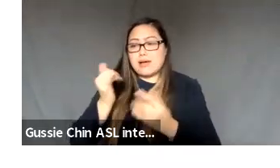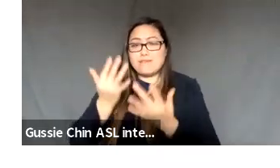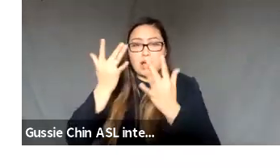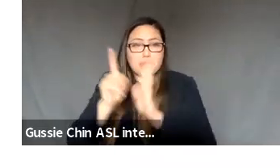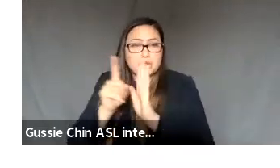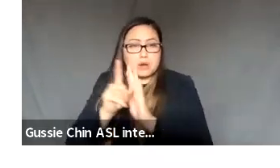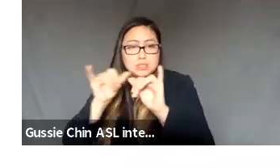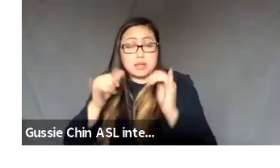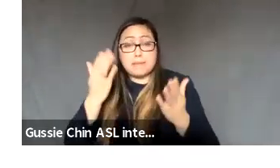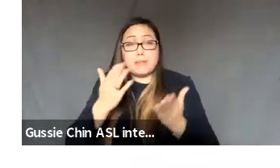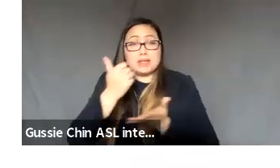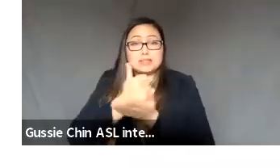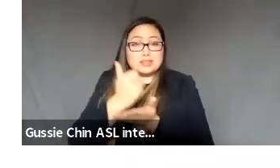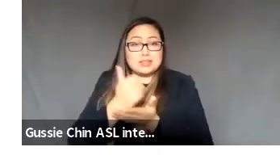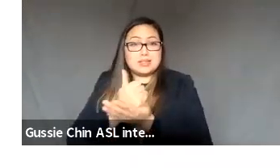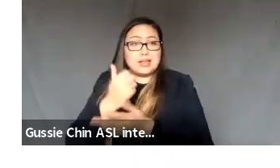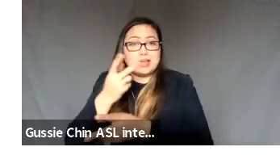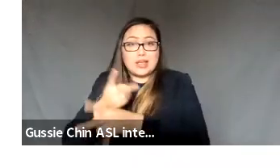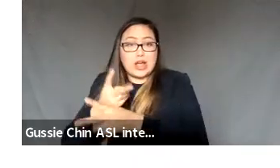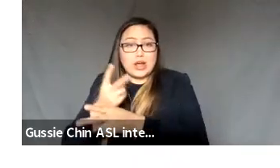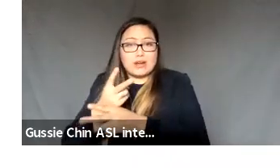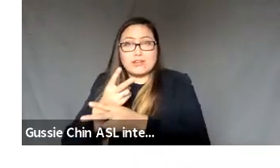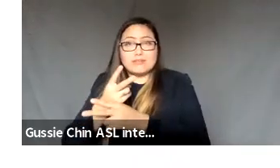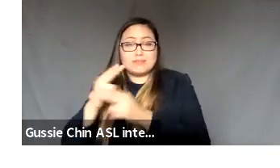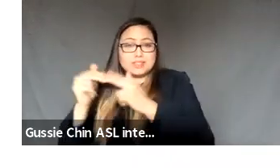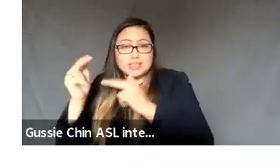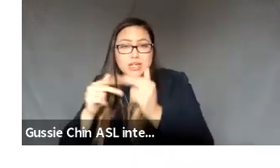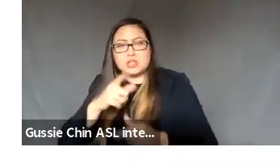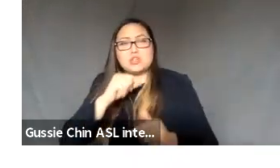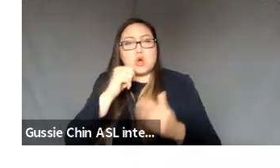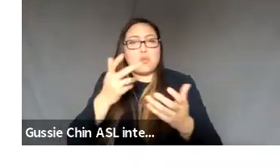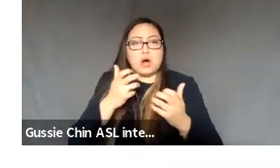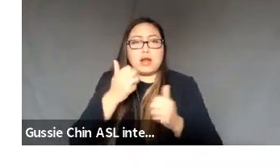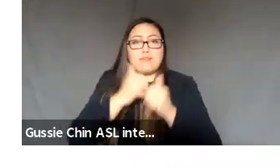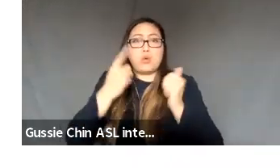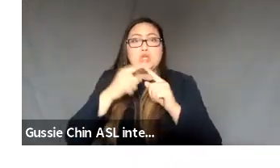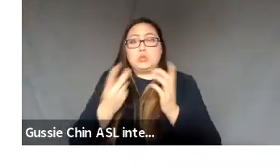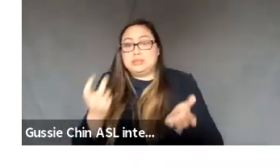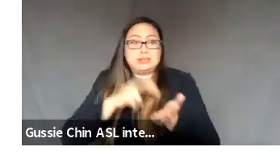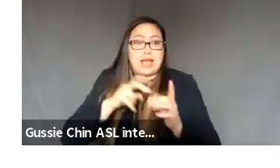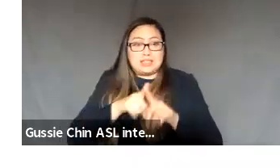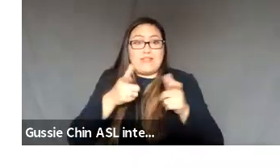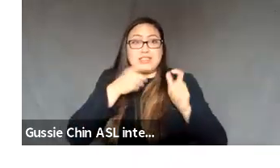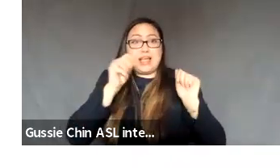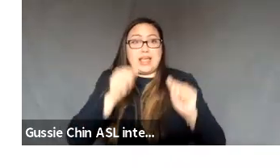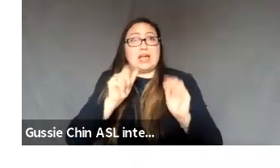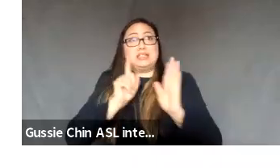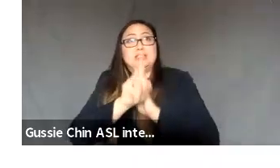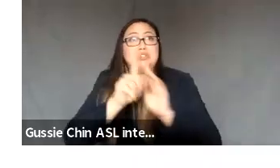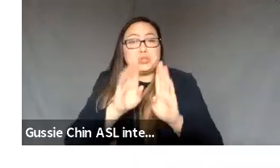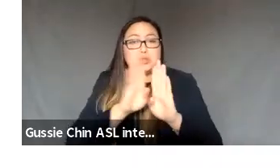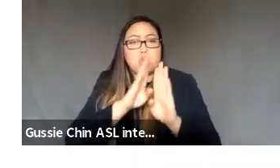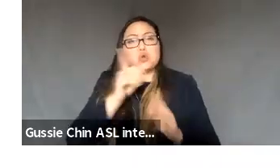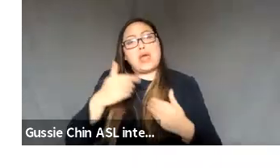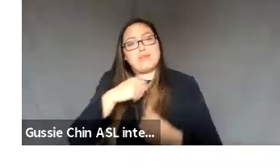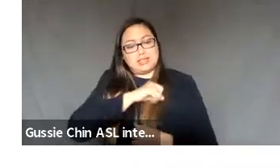maybe it's an assisted care facility where you don't want everybody trying to get up as fast as they can and run to the door, that you have staff there to